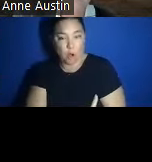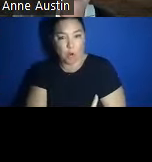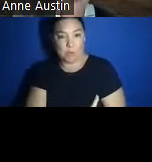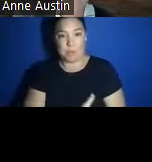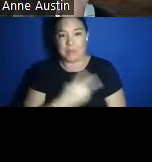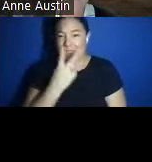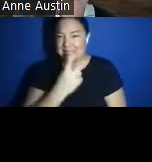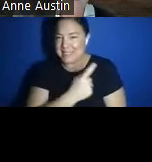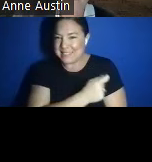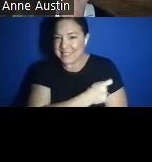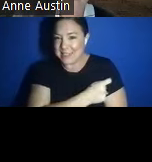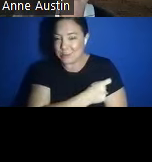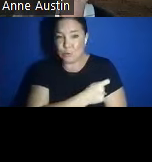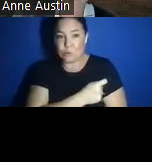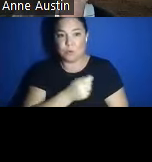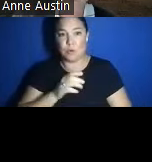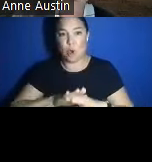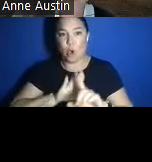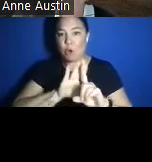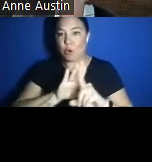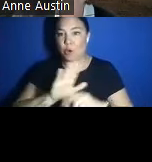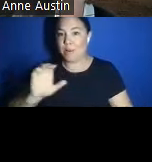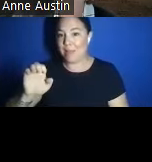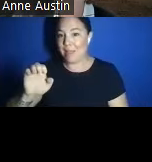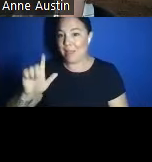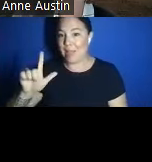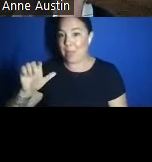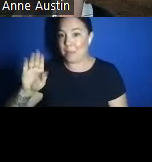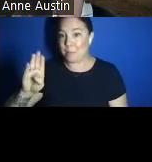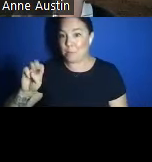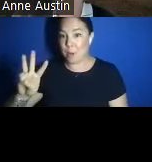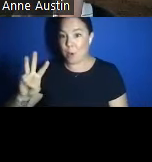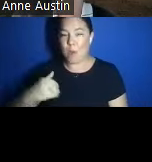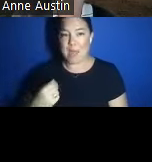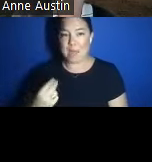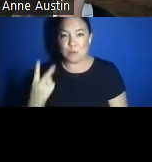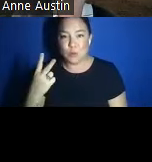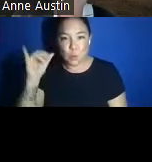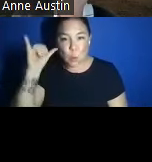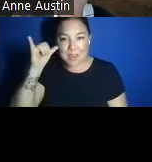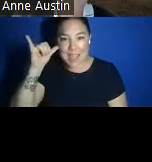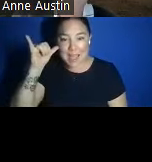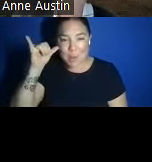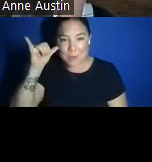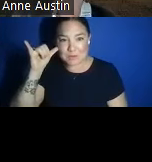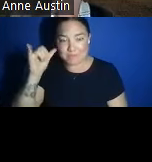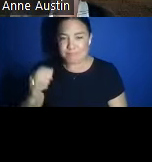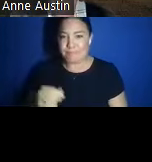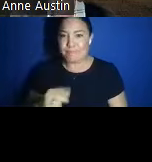placed on her elbow of two Hathoric cows standing opposite each other, wearing